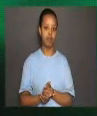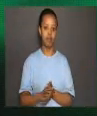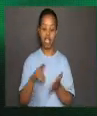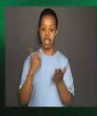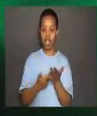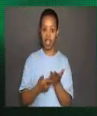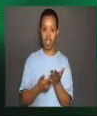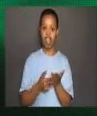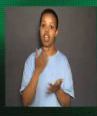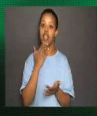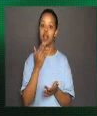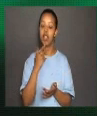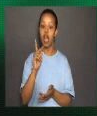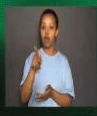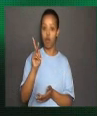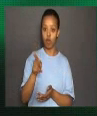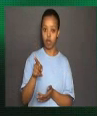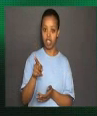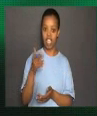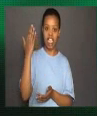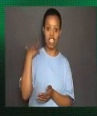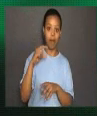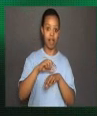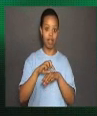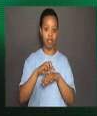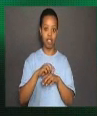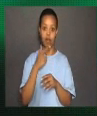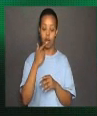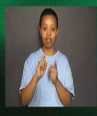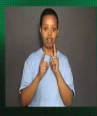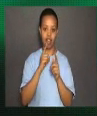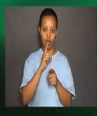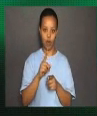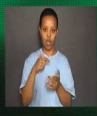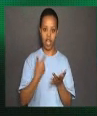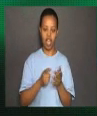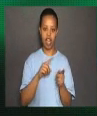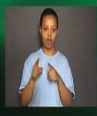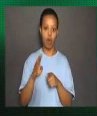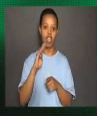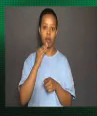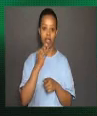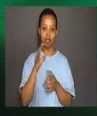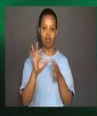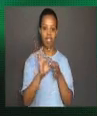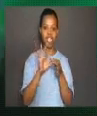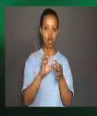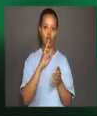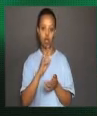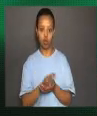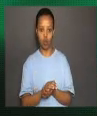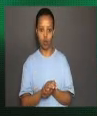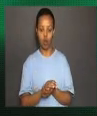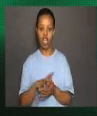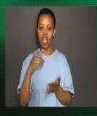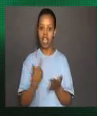This is the sugar phosphate backbone, and these are the base pairs. When we